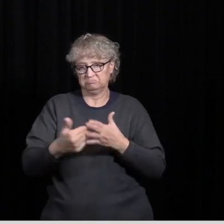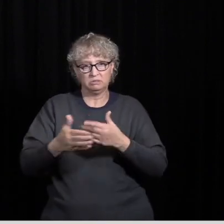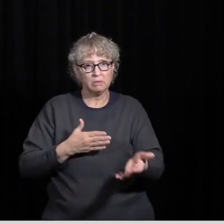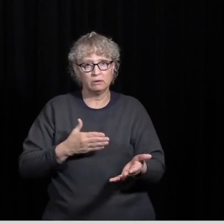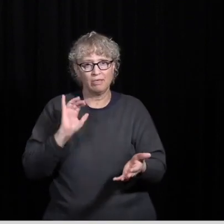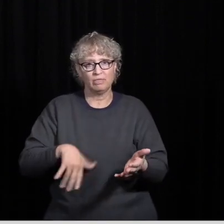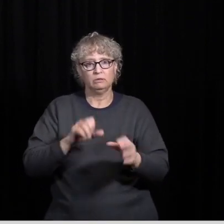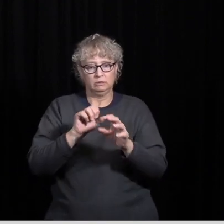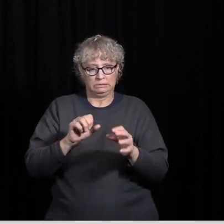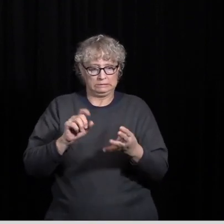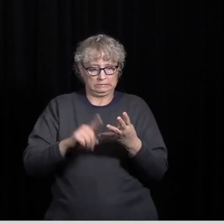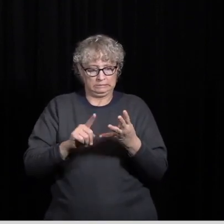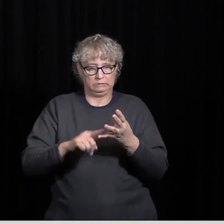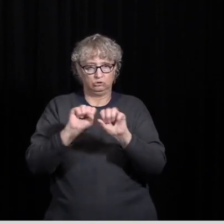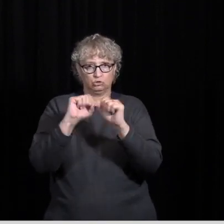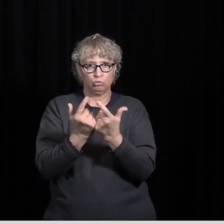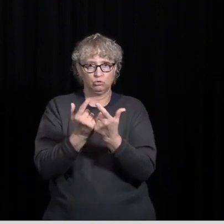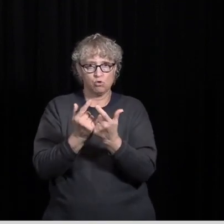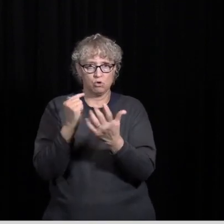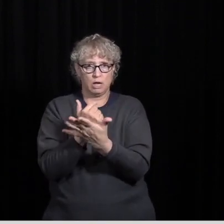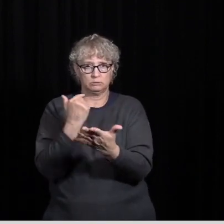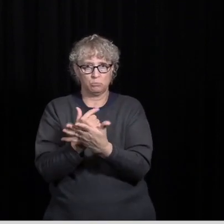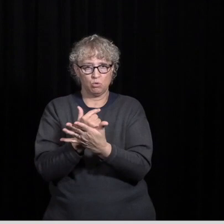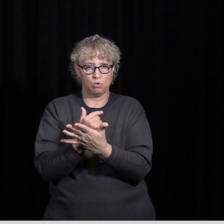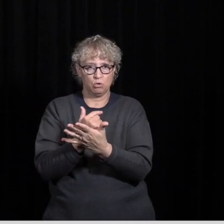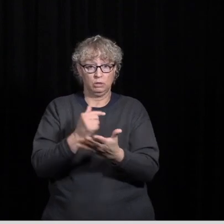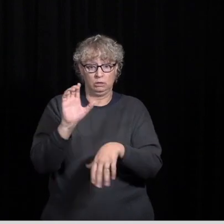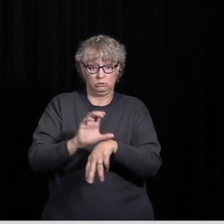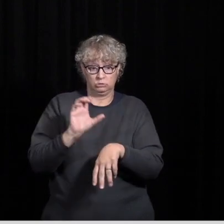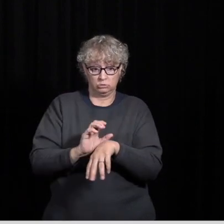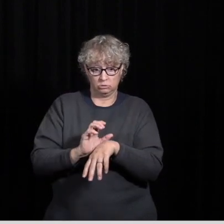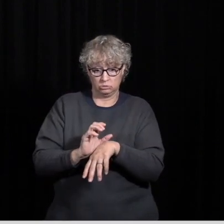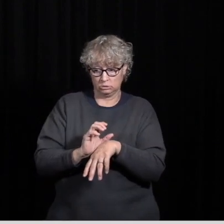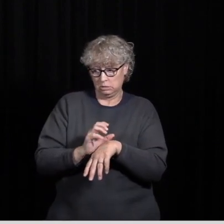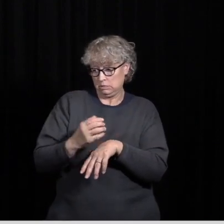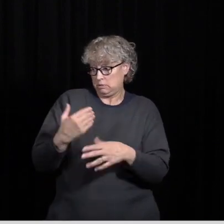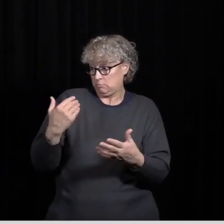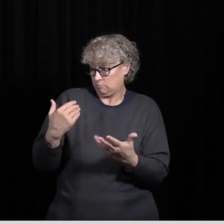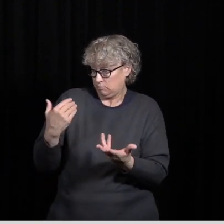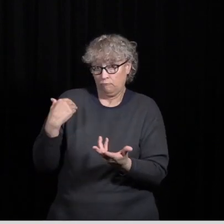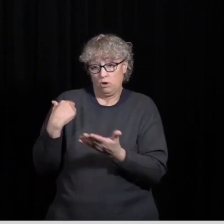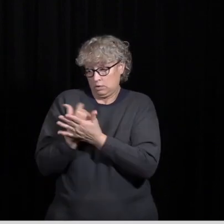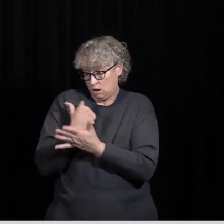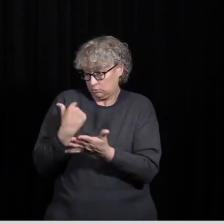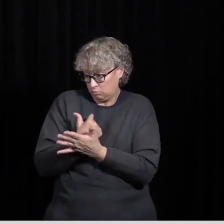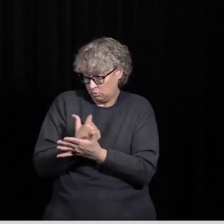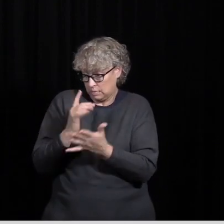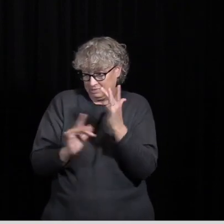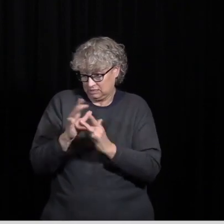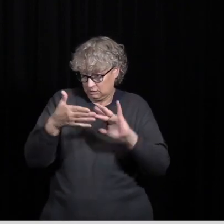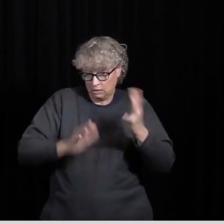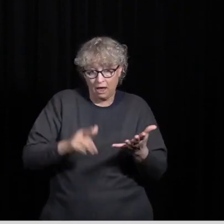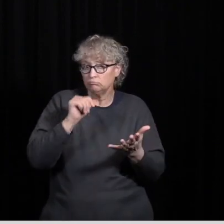gospel. And I want to bring this one out because what we see is churches twisting from gospel, Jesus Christ died for you, and you're not